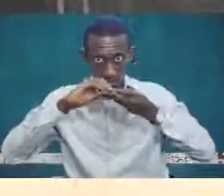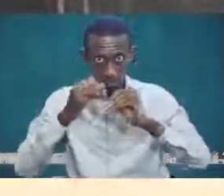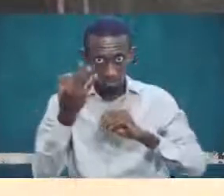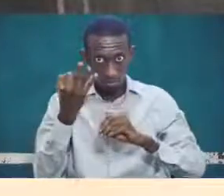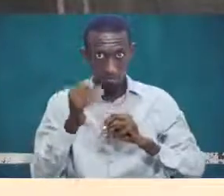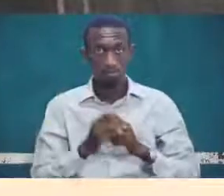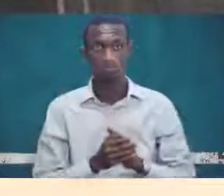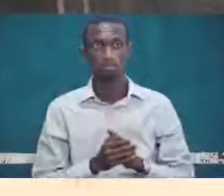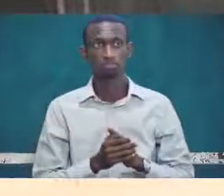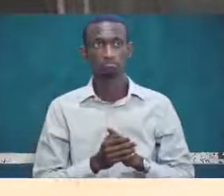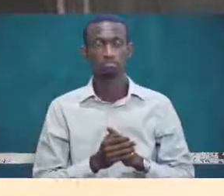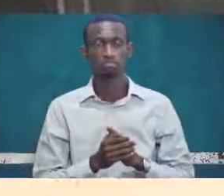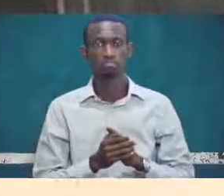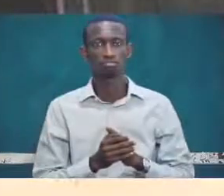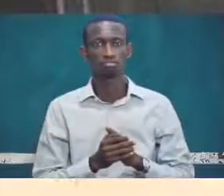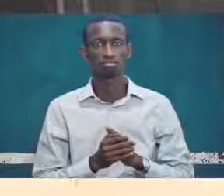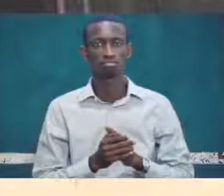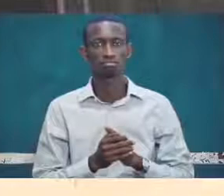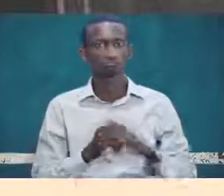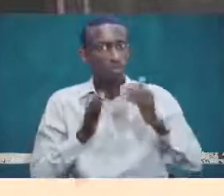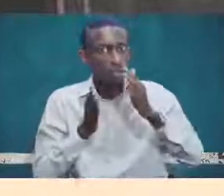talking about direct proportion.